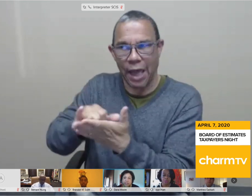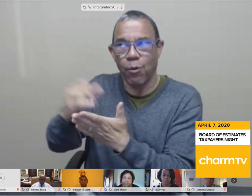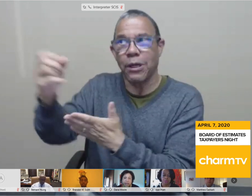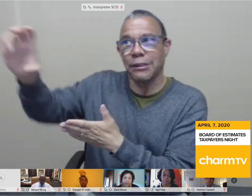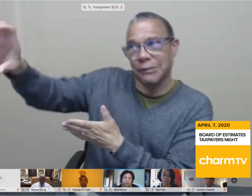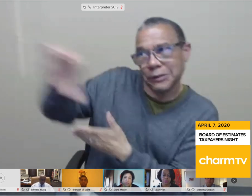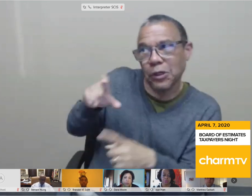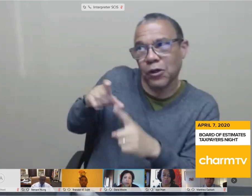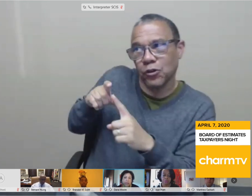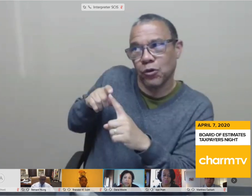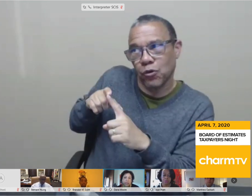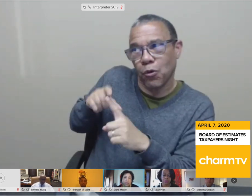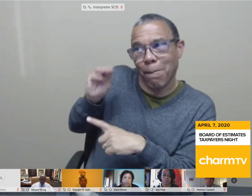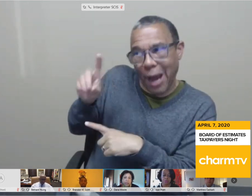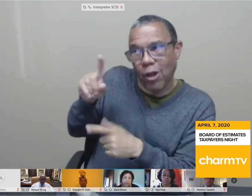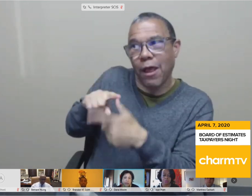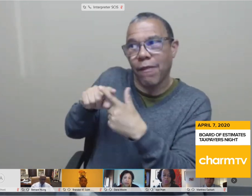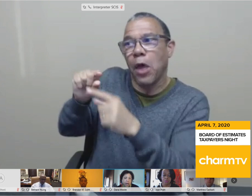we have any